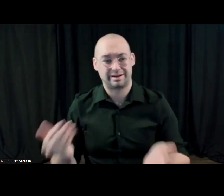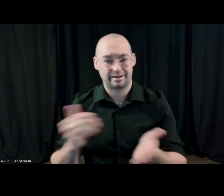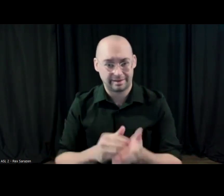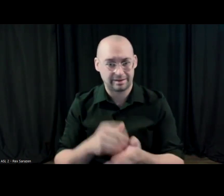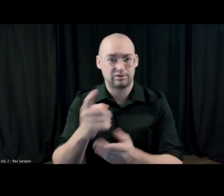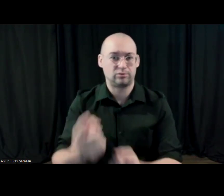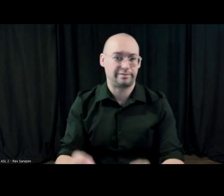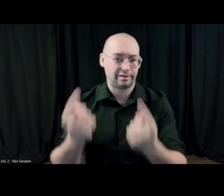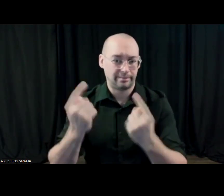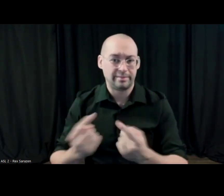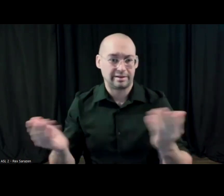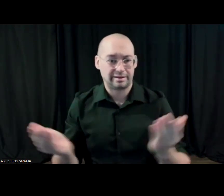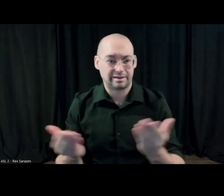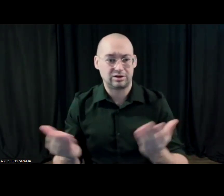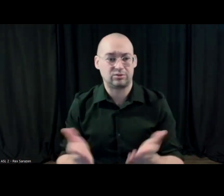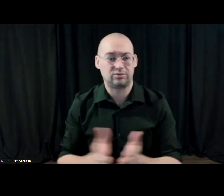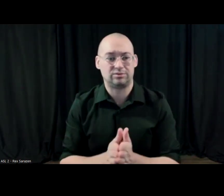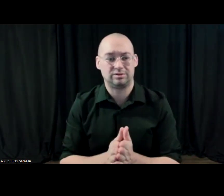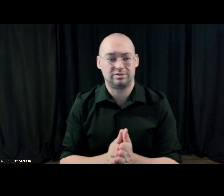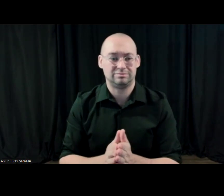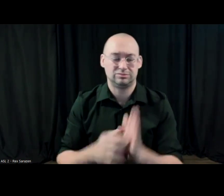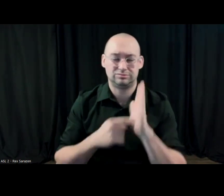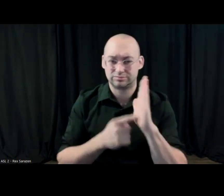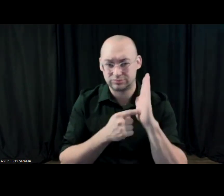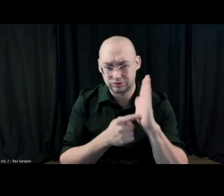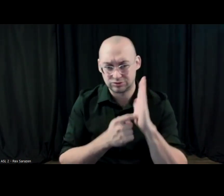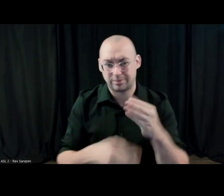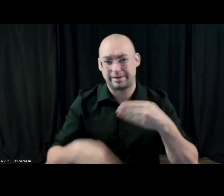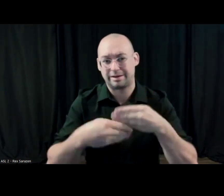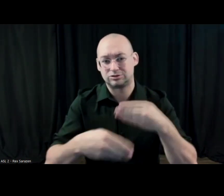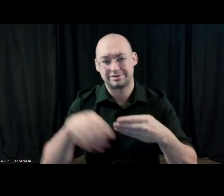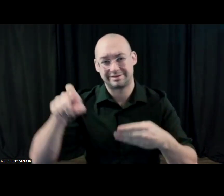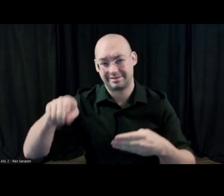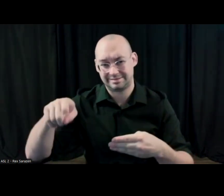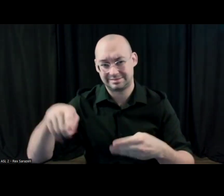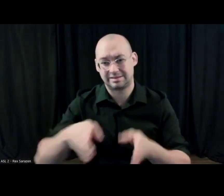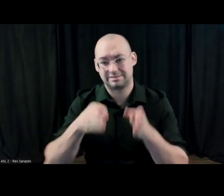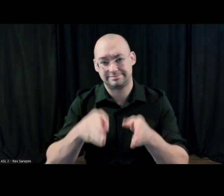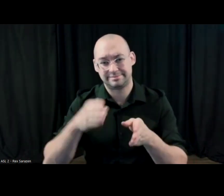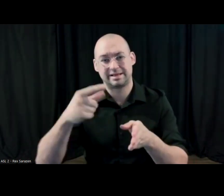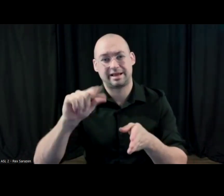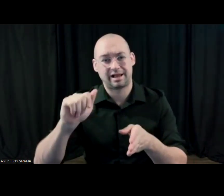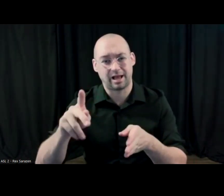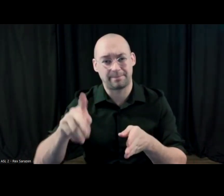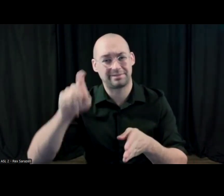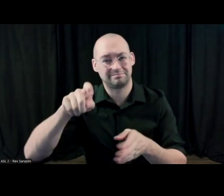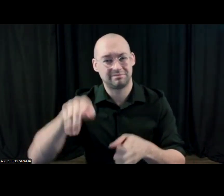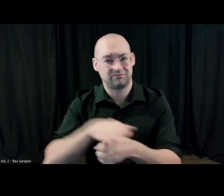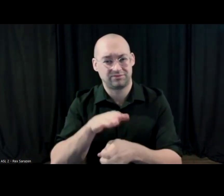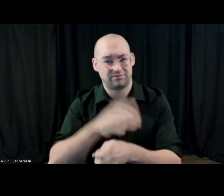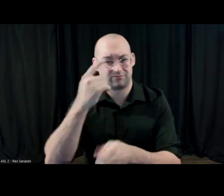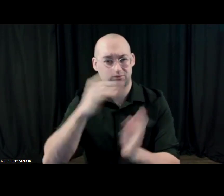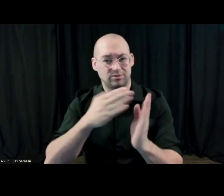space, really both demonstrating the additional needs and gaps we need to fill for these communities